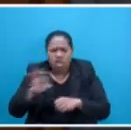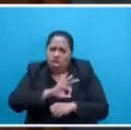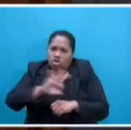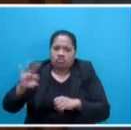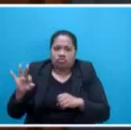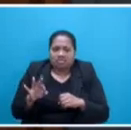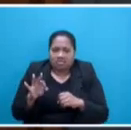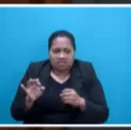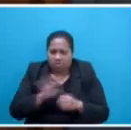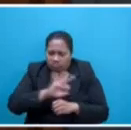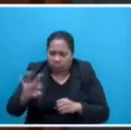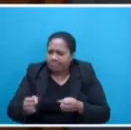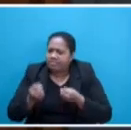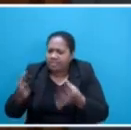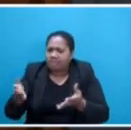land.